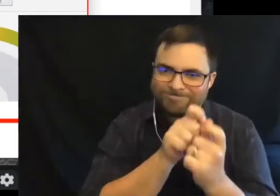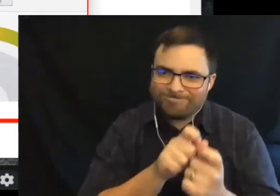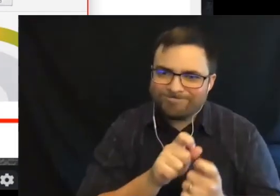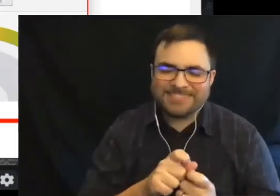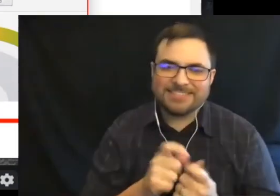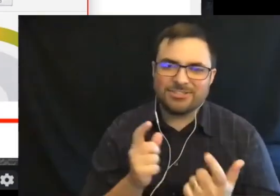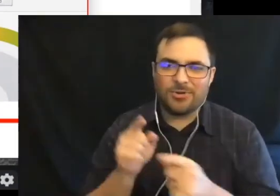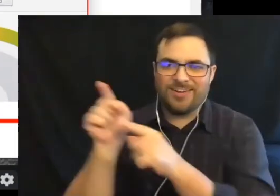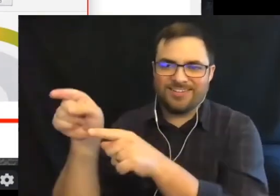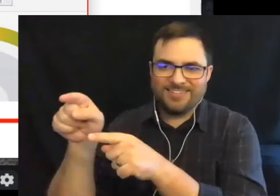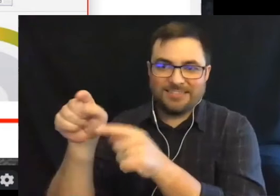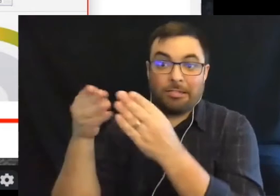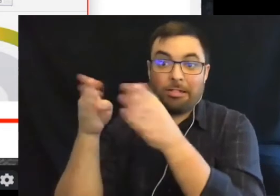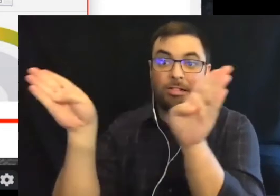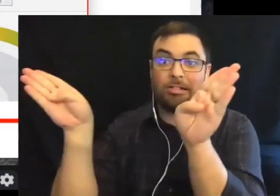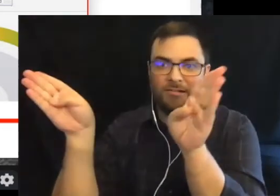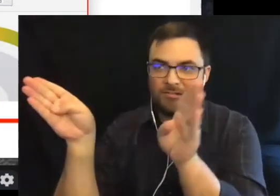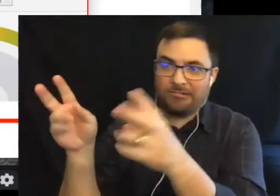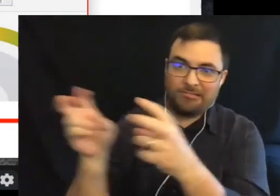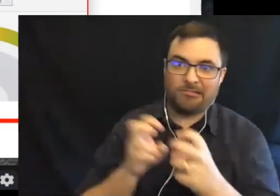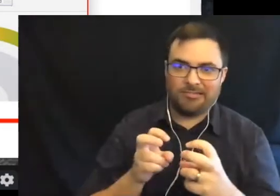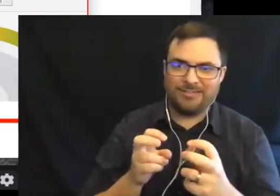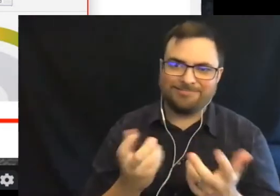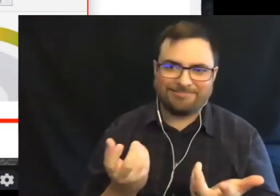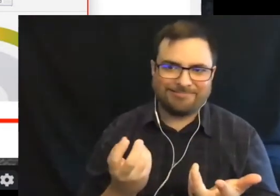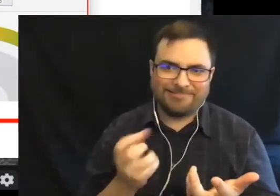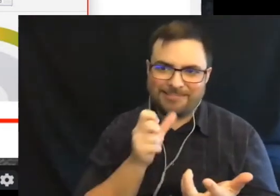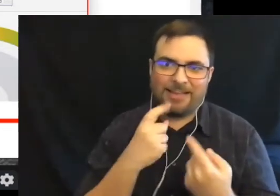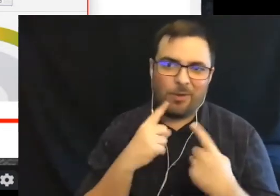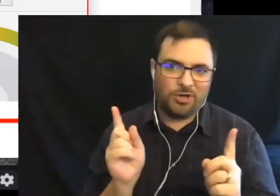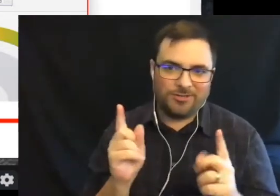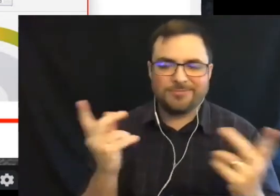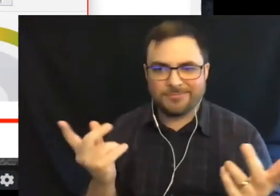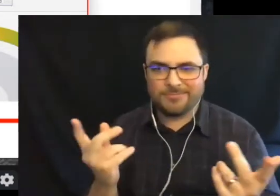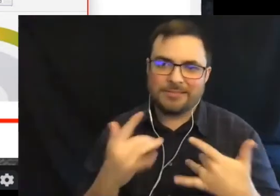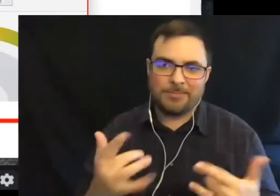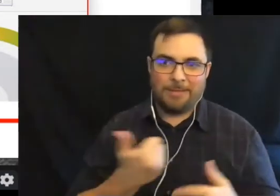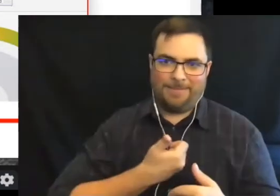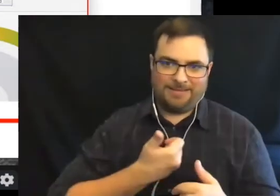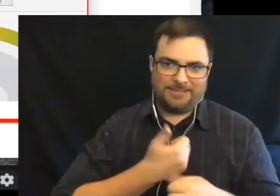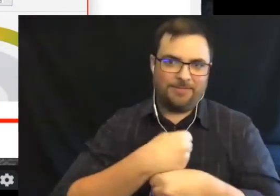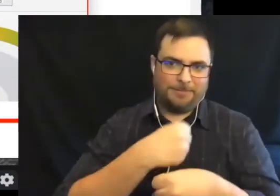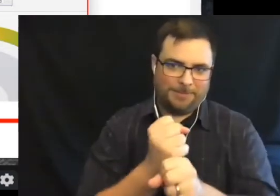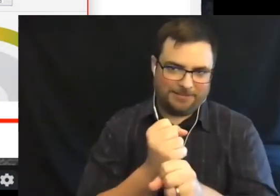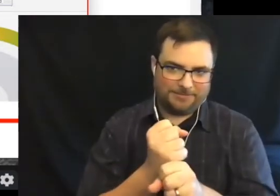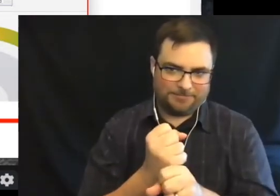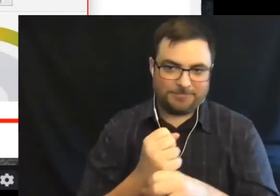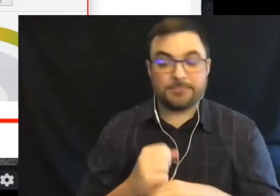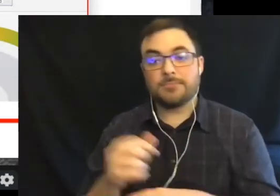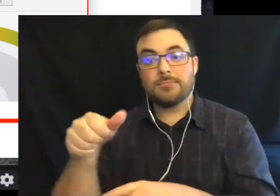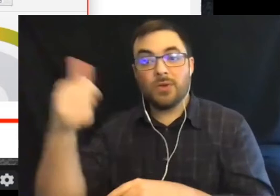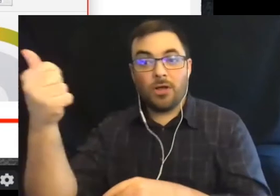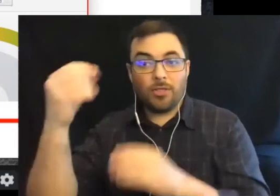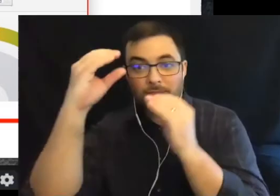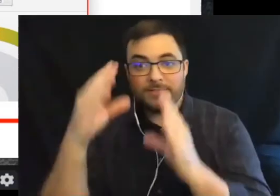individualized that probably wouldn't work for me. So I usually make my own, but and other teachers don't